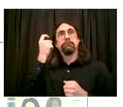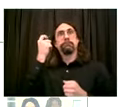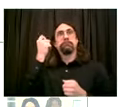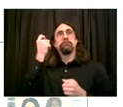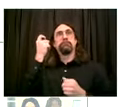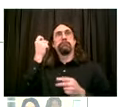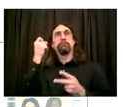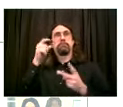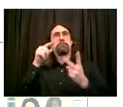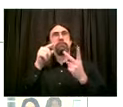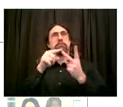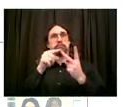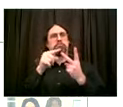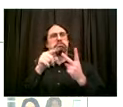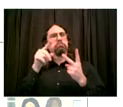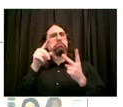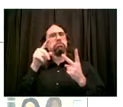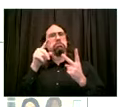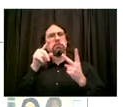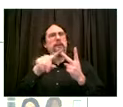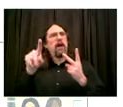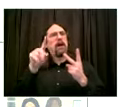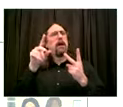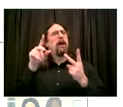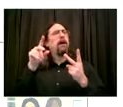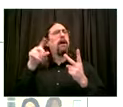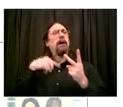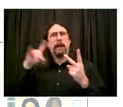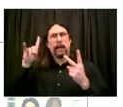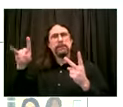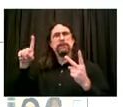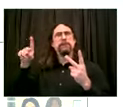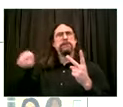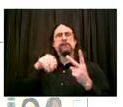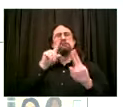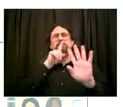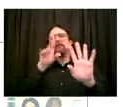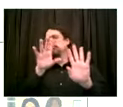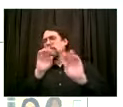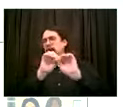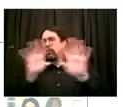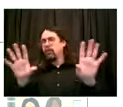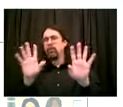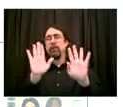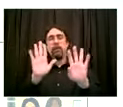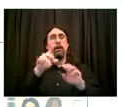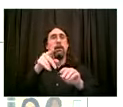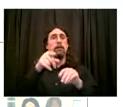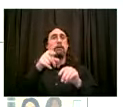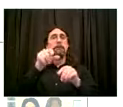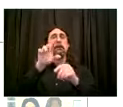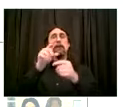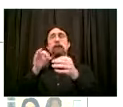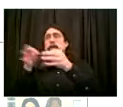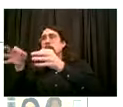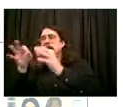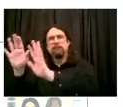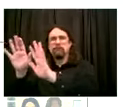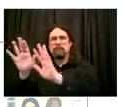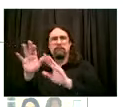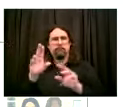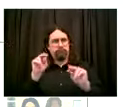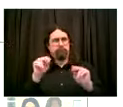just as the mayor said, we wait until we actually have the vaccine in hand to schedule those